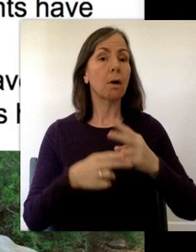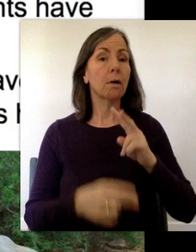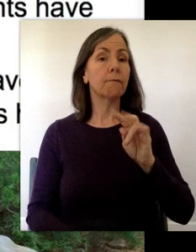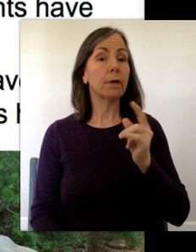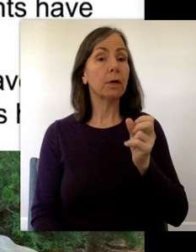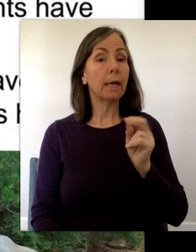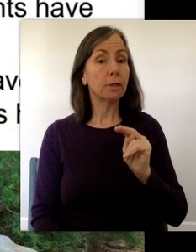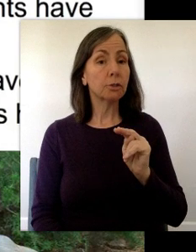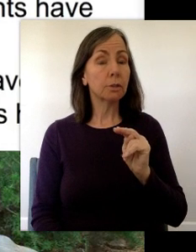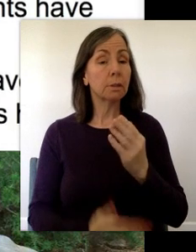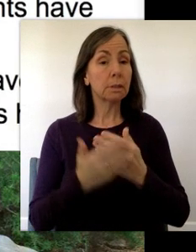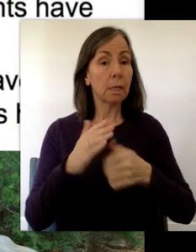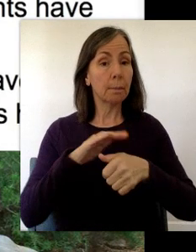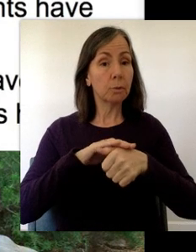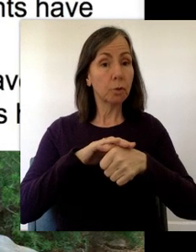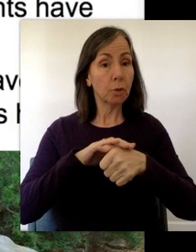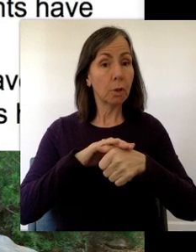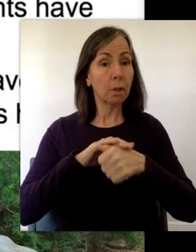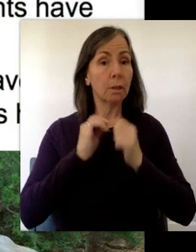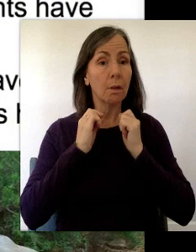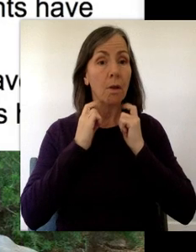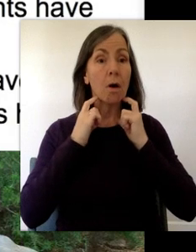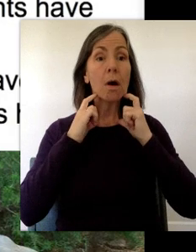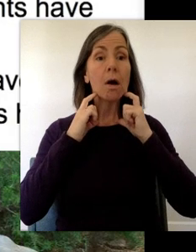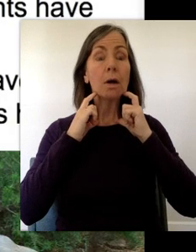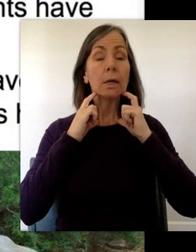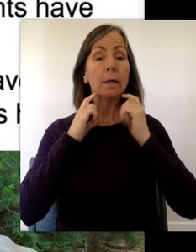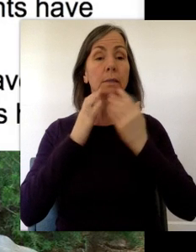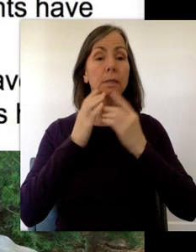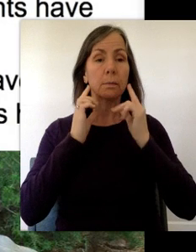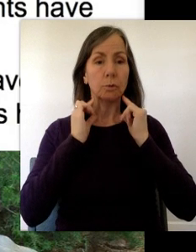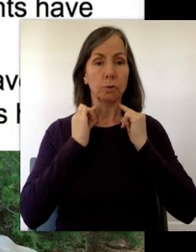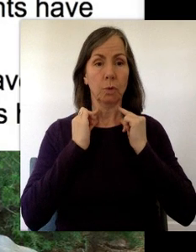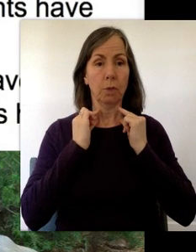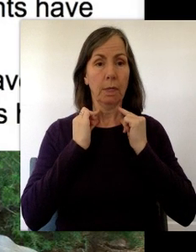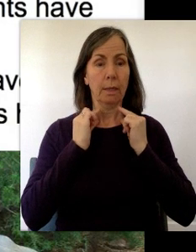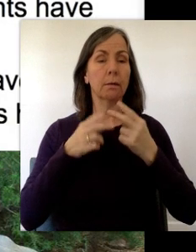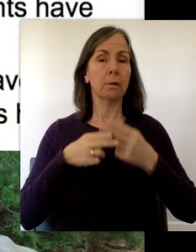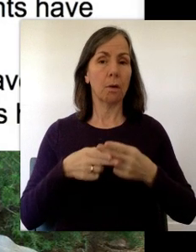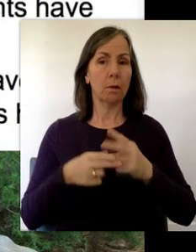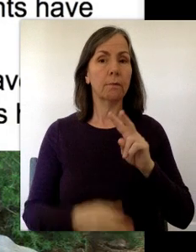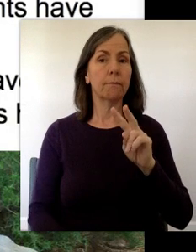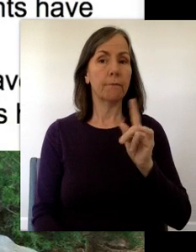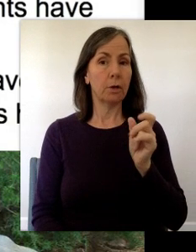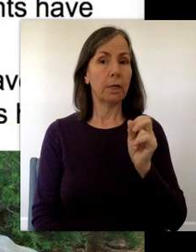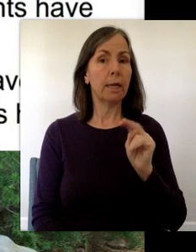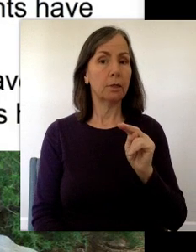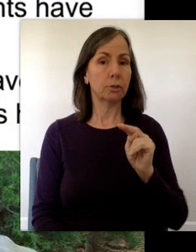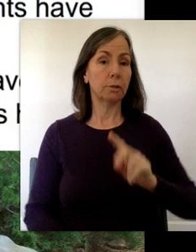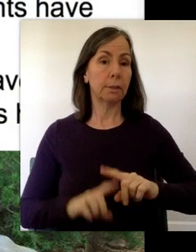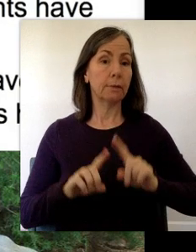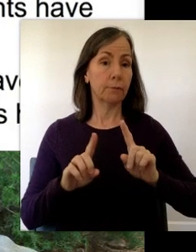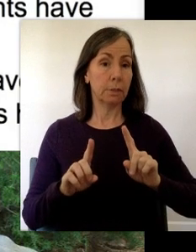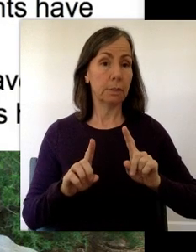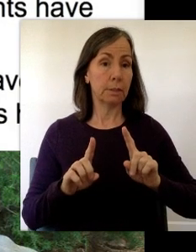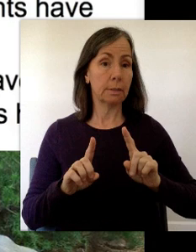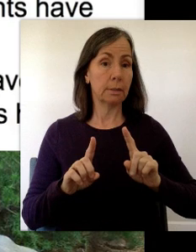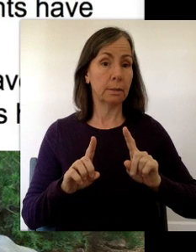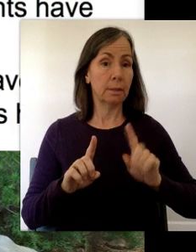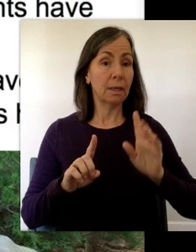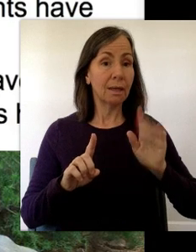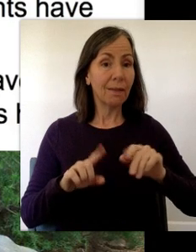short necks. That is called variation differences. He noticed that those